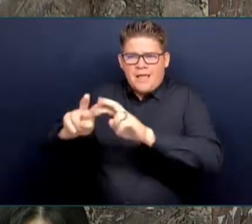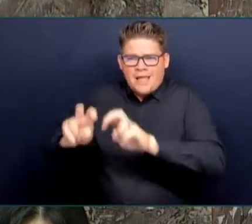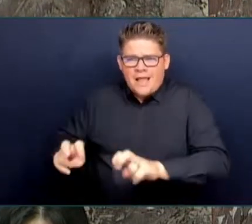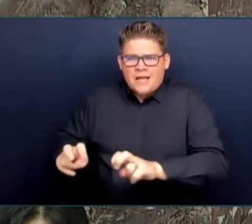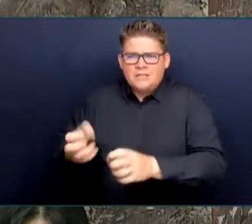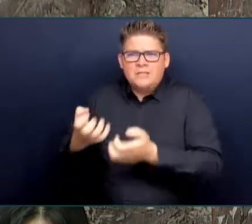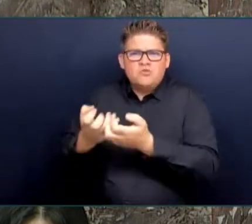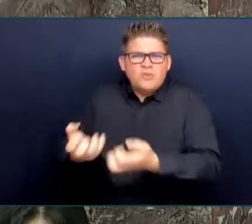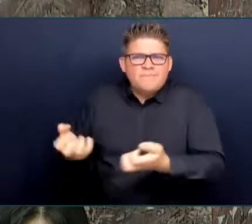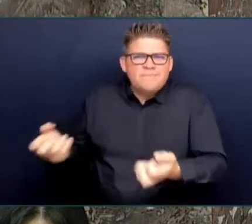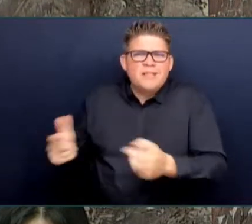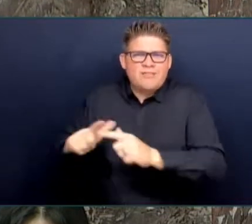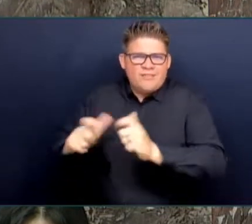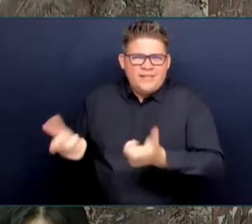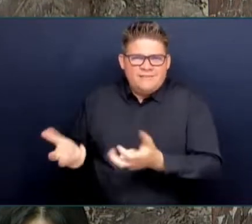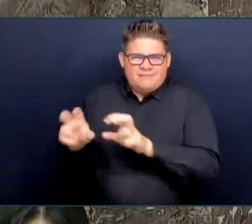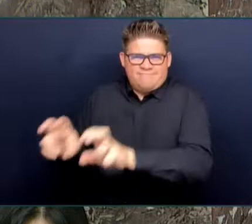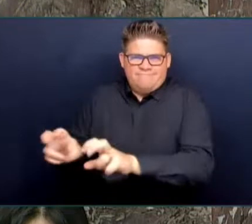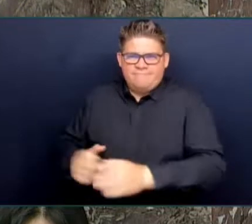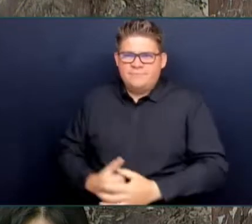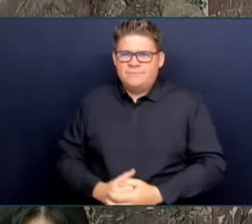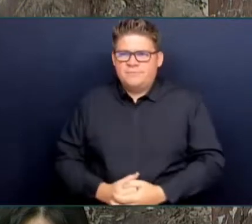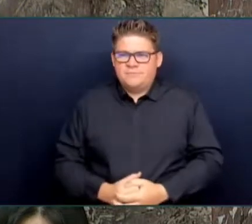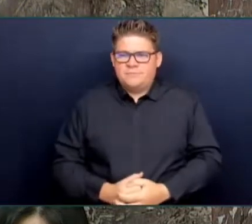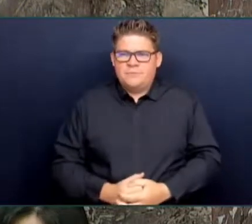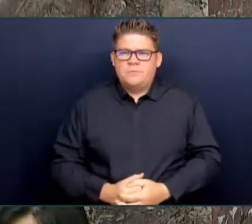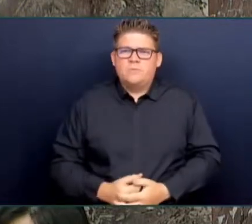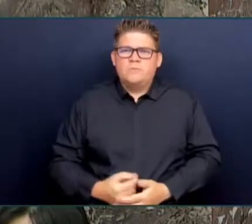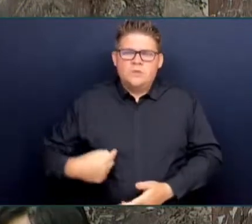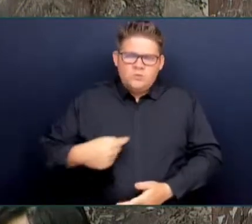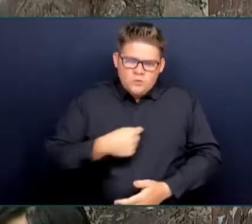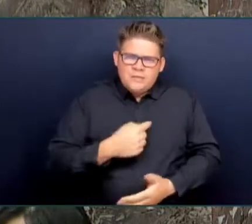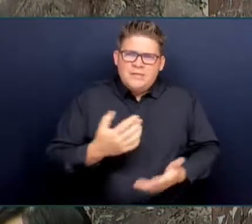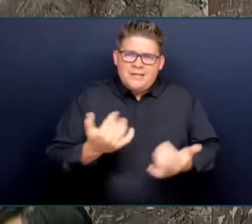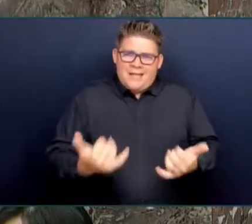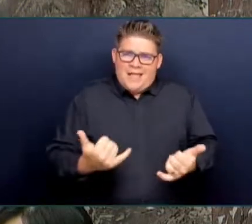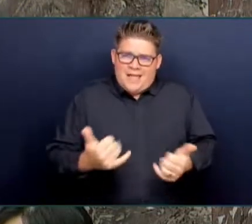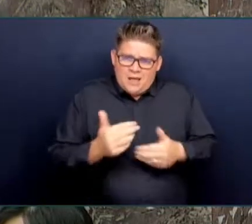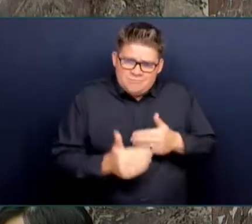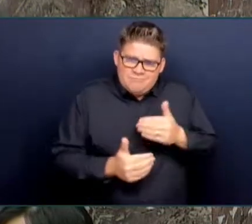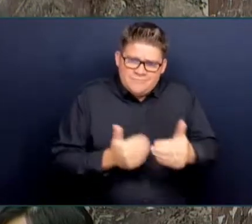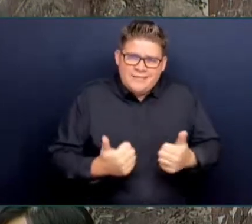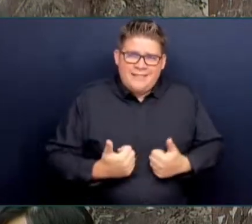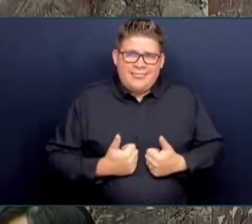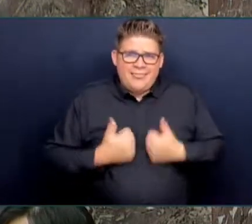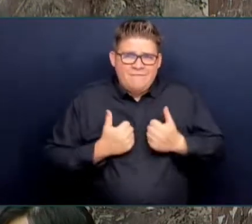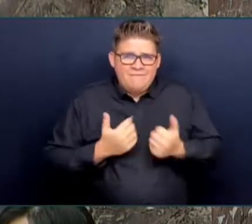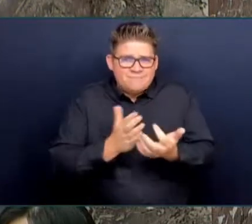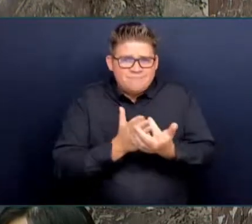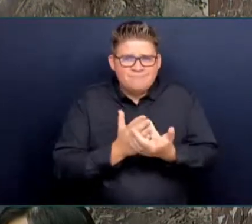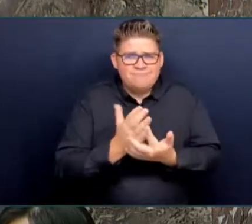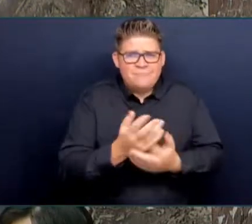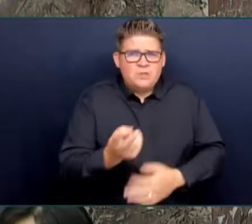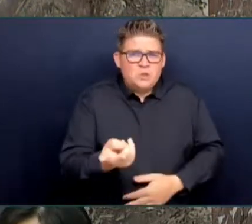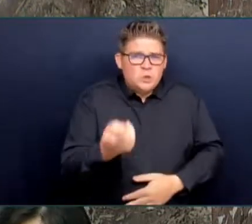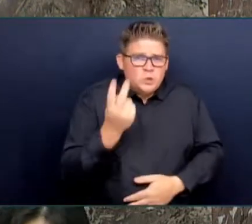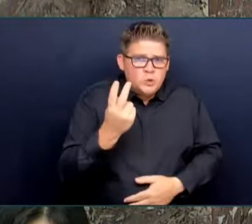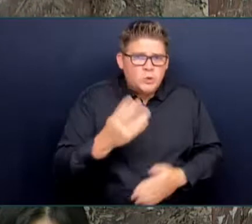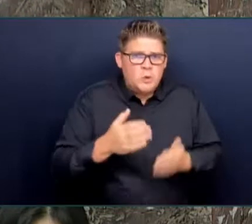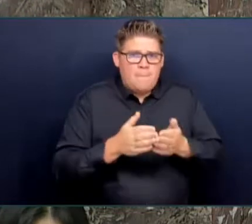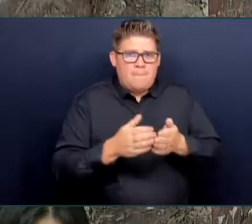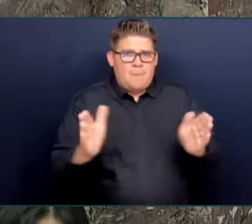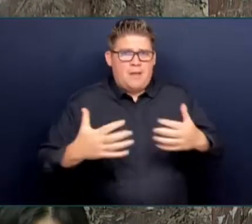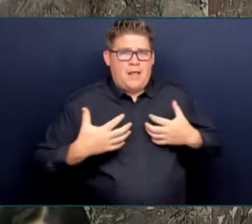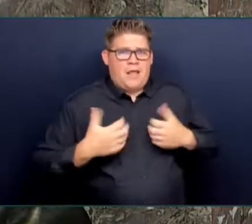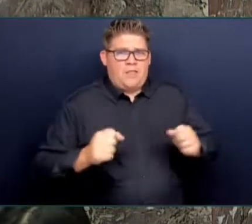Speaker, in a positive way. We are living, Honourable Speaker, through 2 public health emergencies, and our healthcare teams are doing an outstanding job.